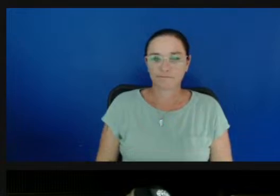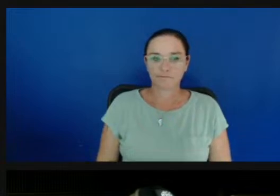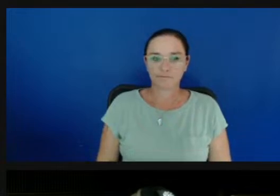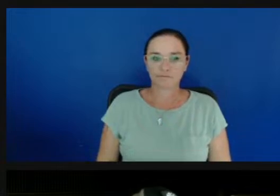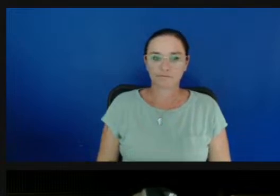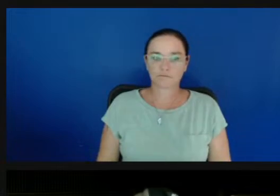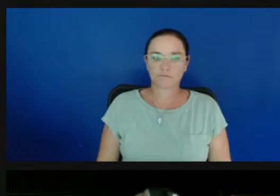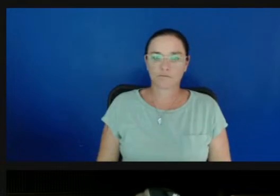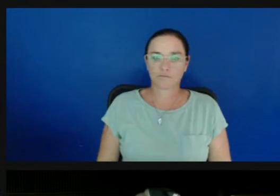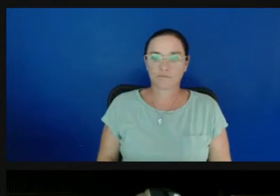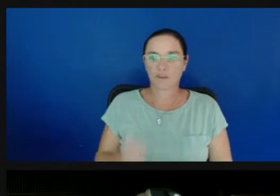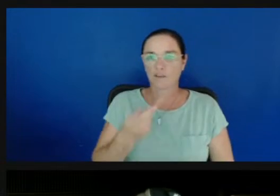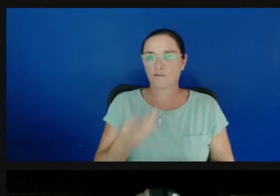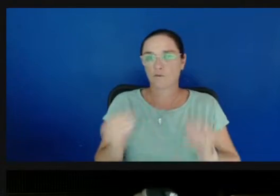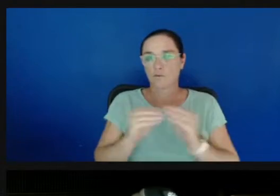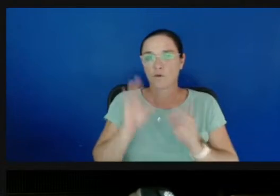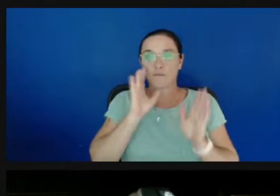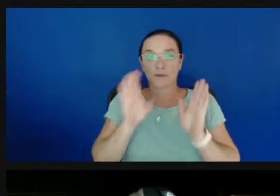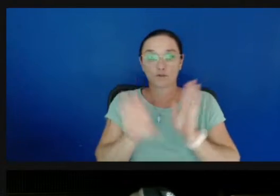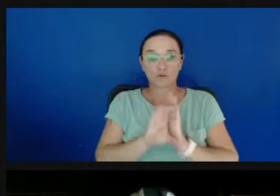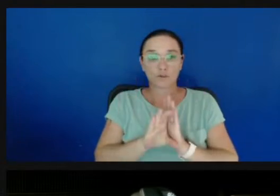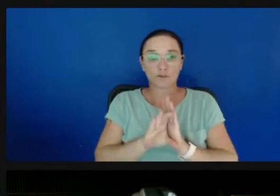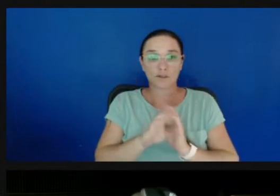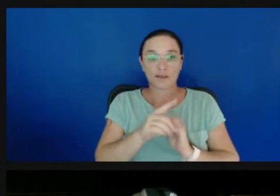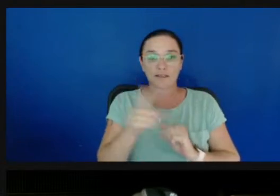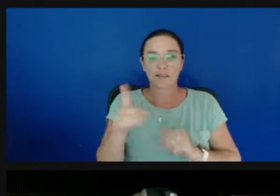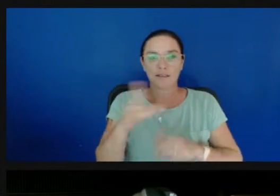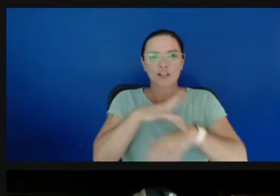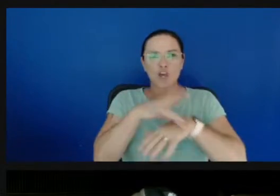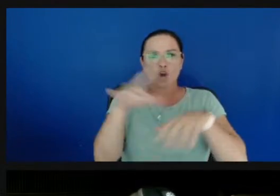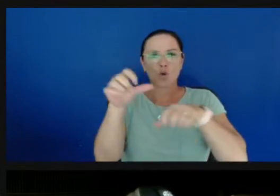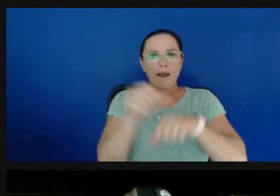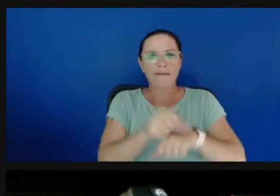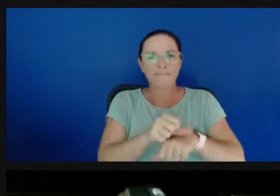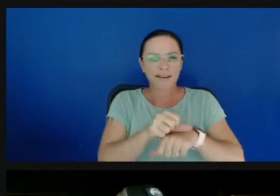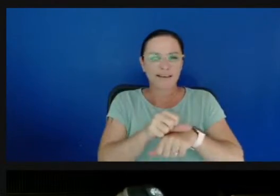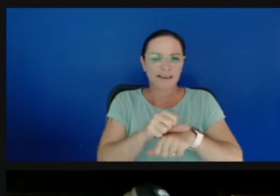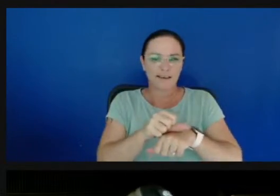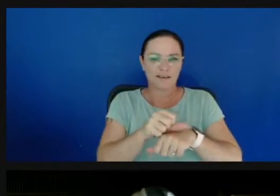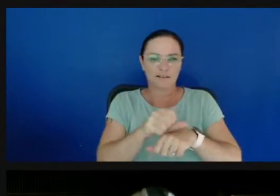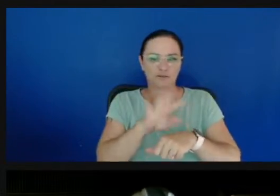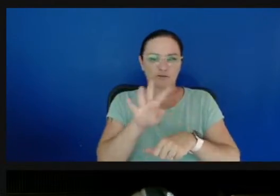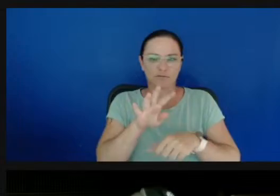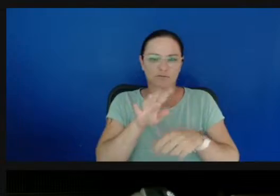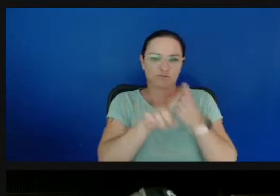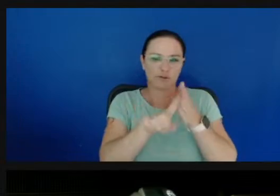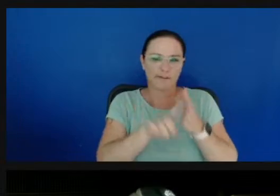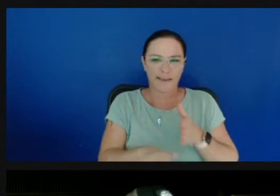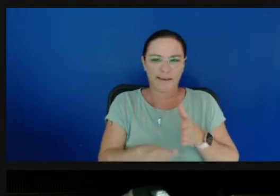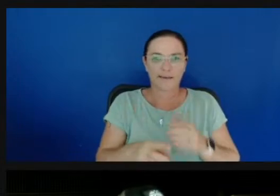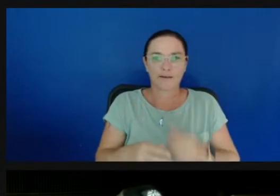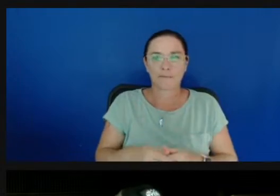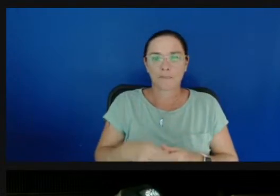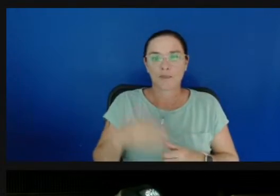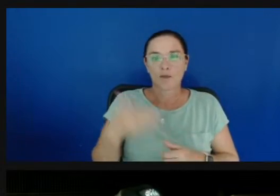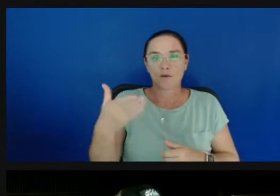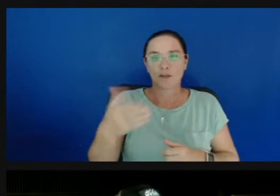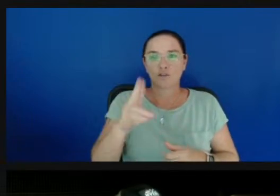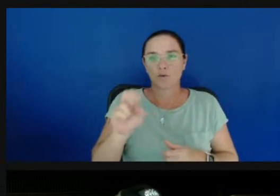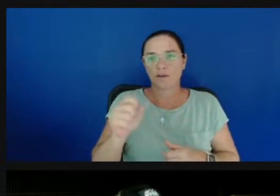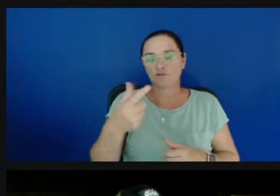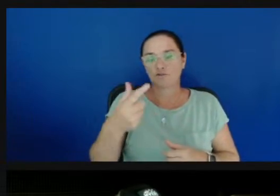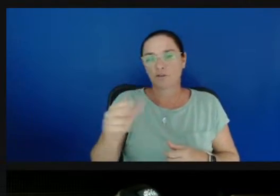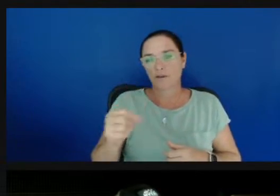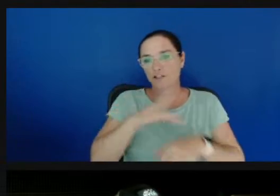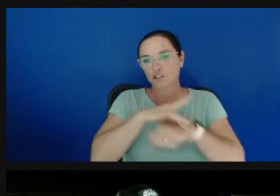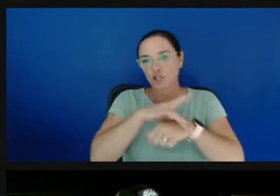Okay, so a couple more images to look at, and these are a gravity survey that's ongoing. So here we see a USGS geologist. It looks like the Chain of Craters